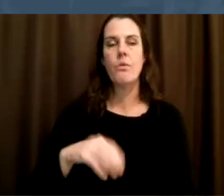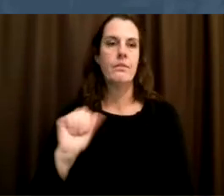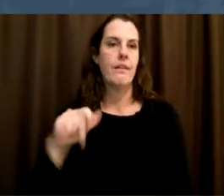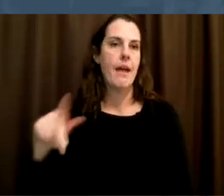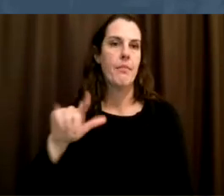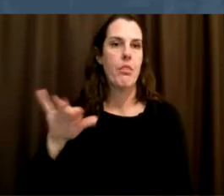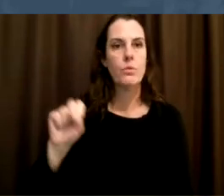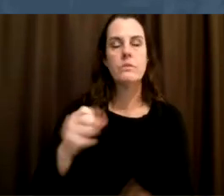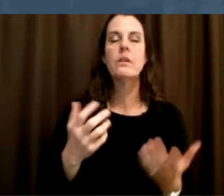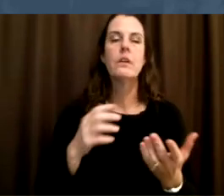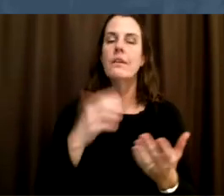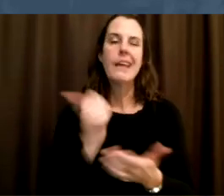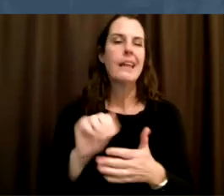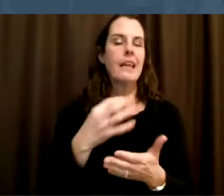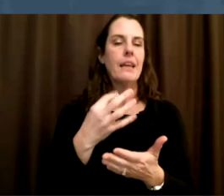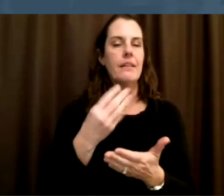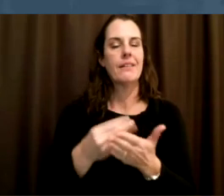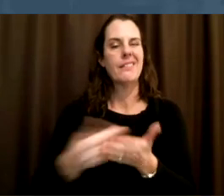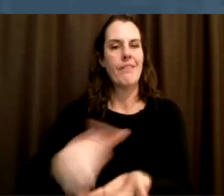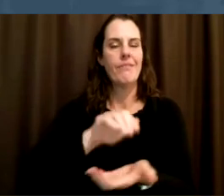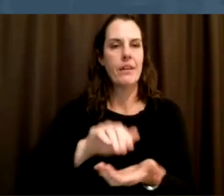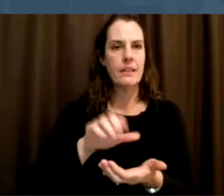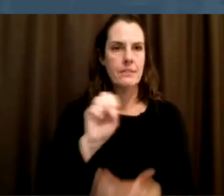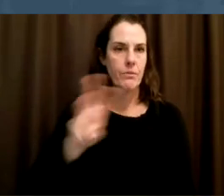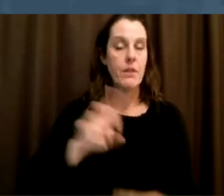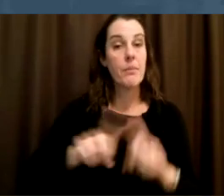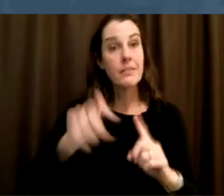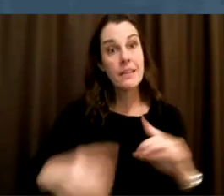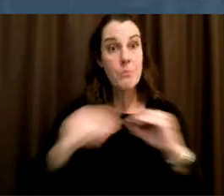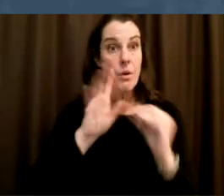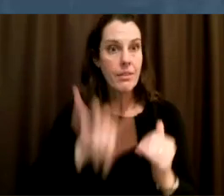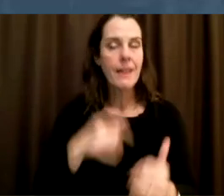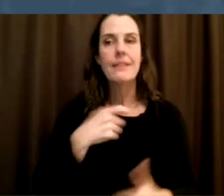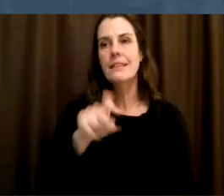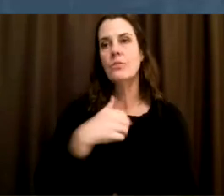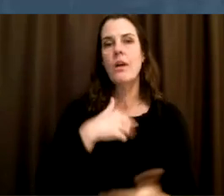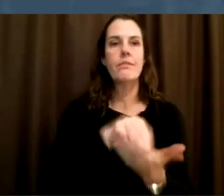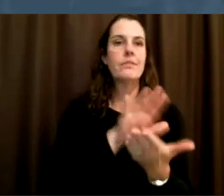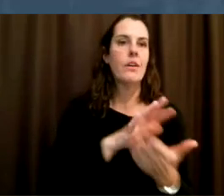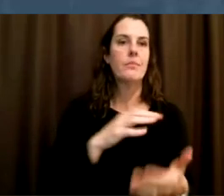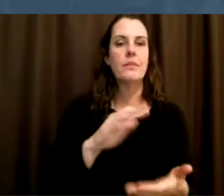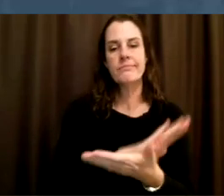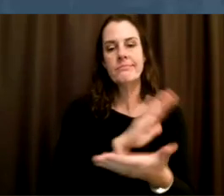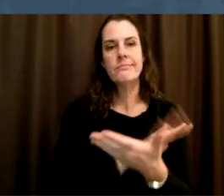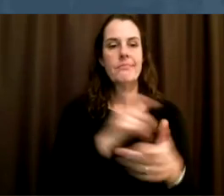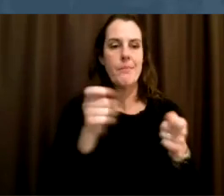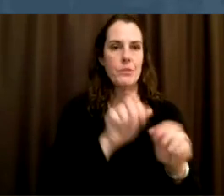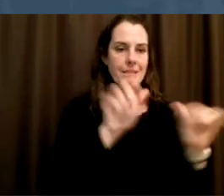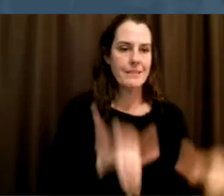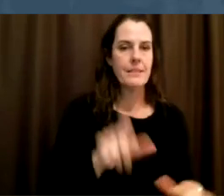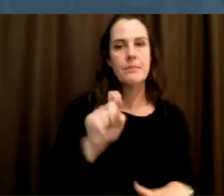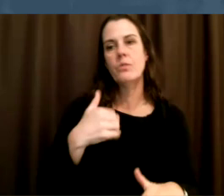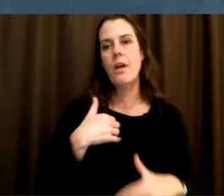software. It's going to be more than just that, right? You're going to need to have document management systems. You're going to need to have some standard